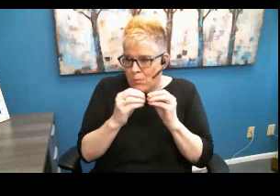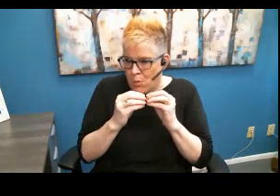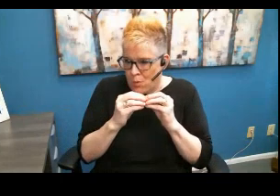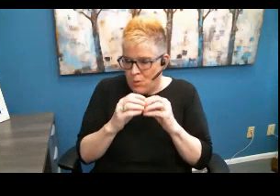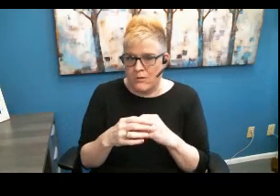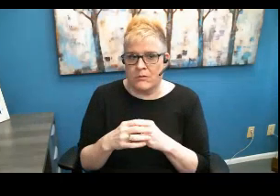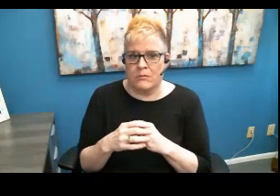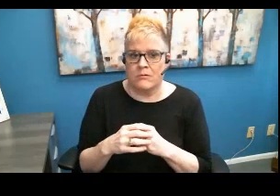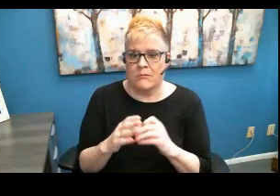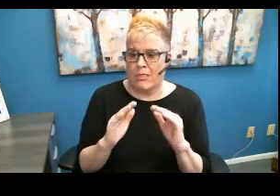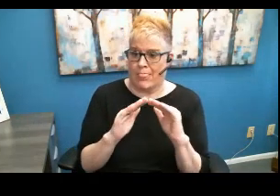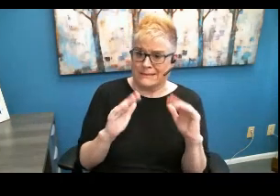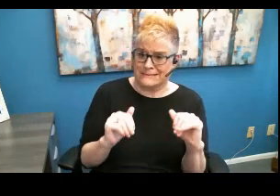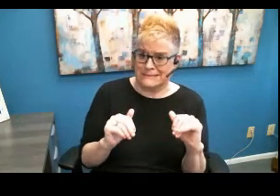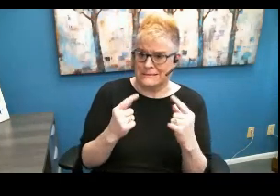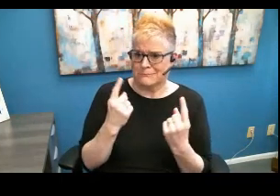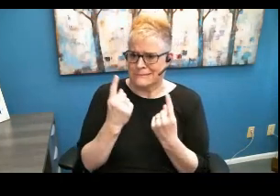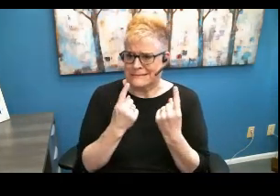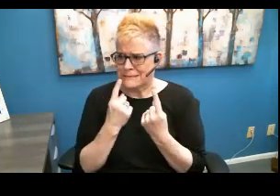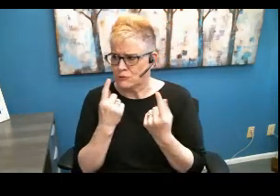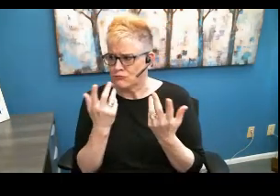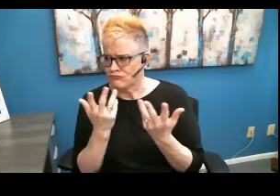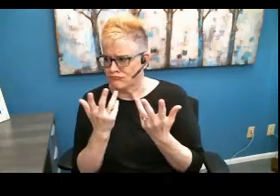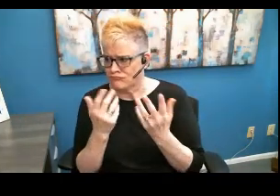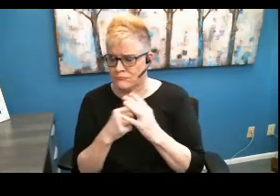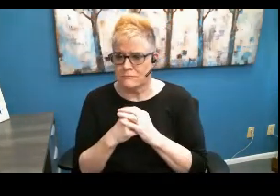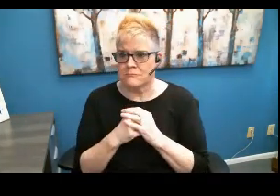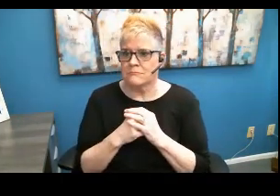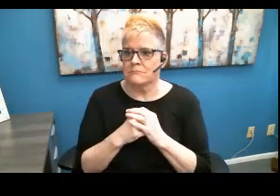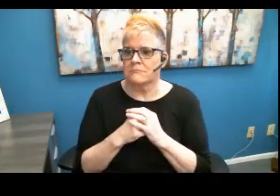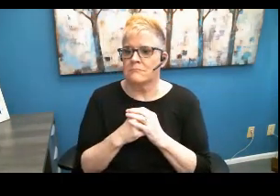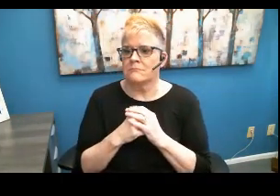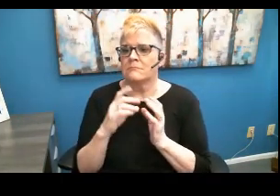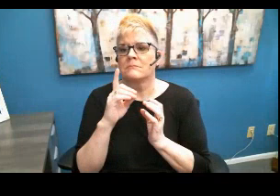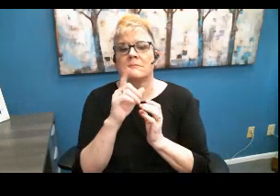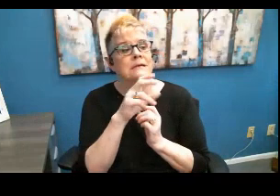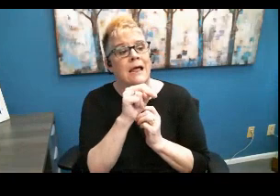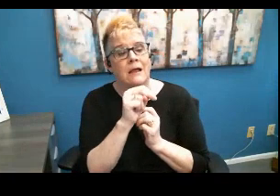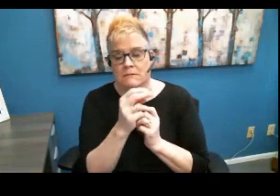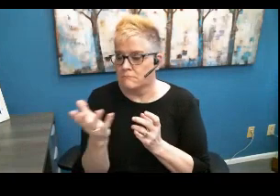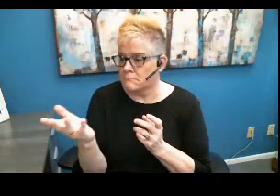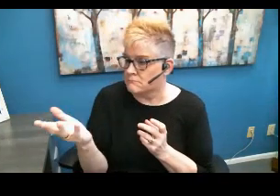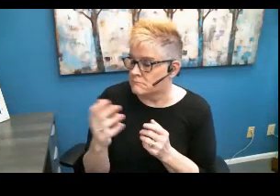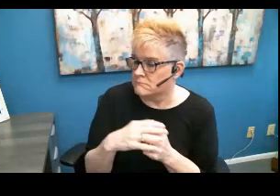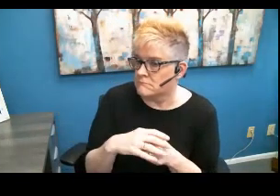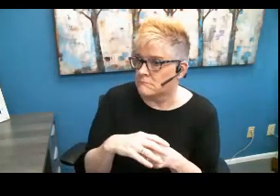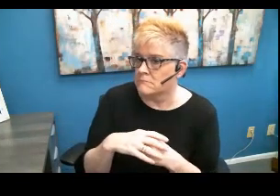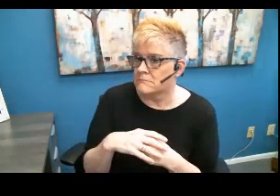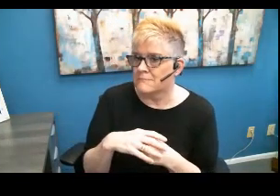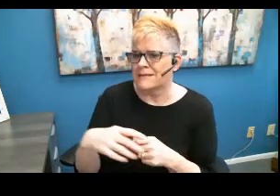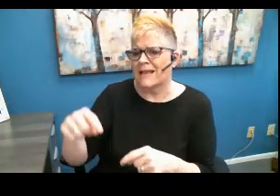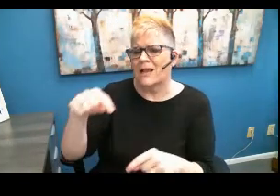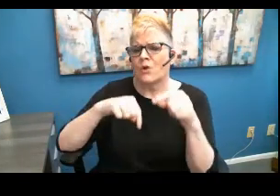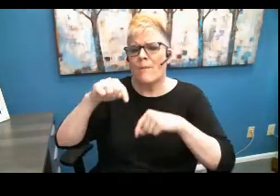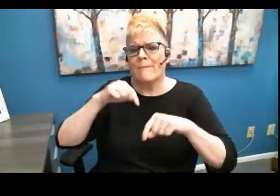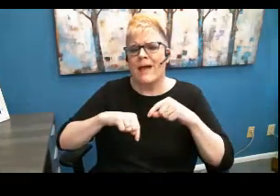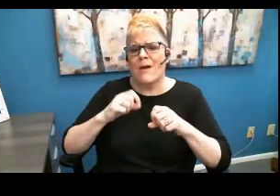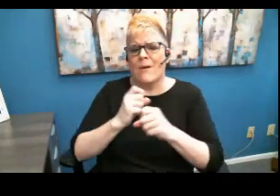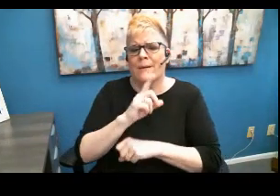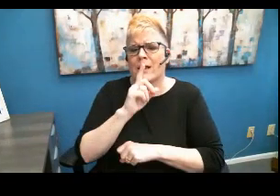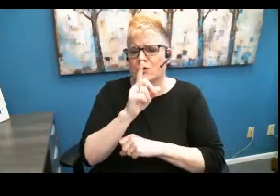the system and some considerations. I'm not going to read through this whole slide. Go ahead, Steve. I'm sorry. Could you go back? I just want to make